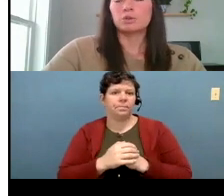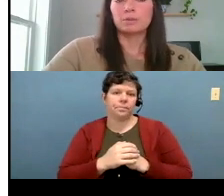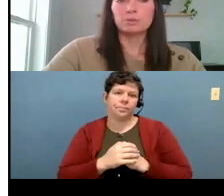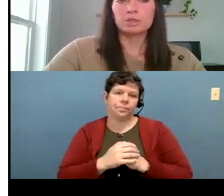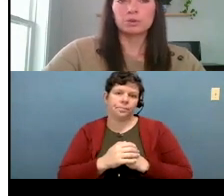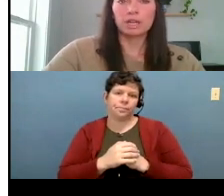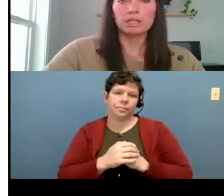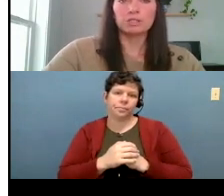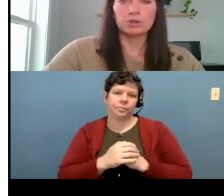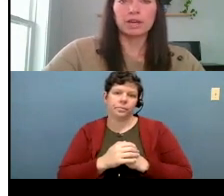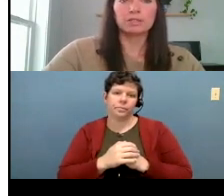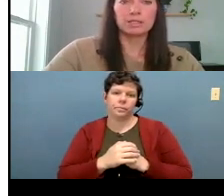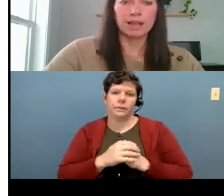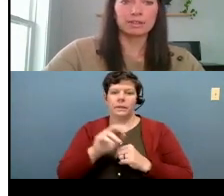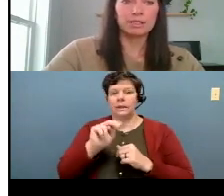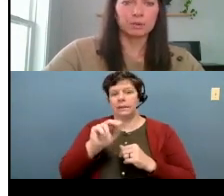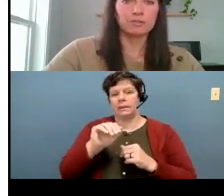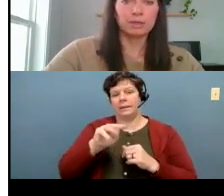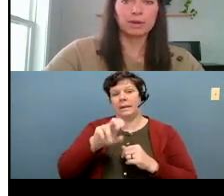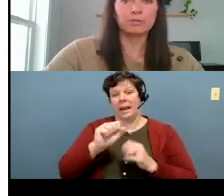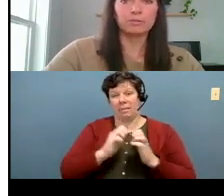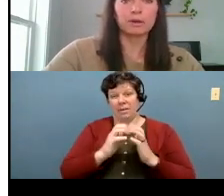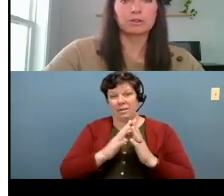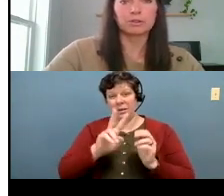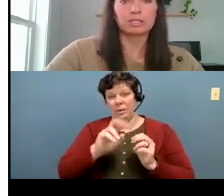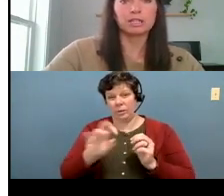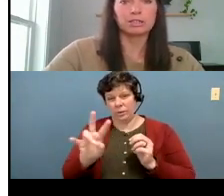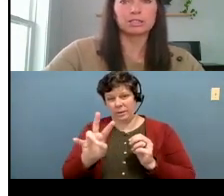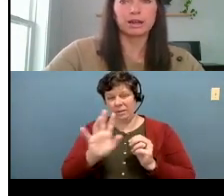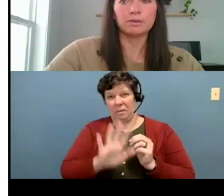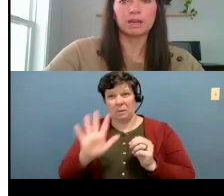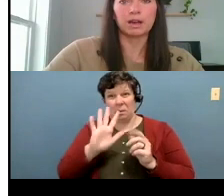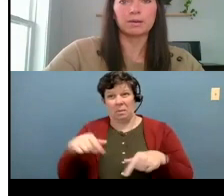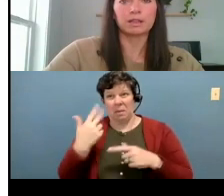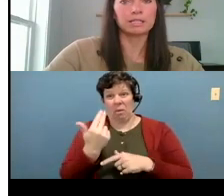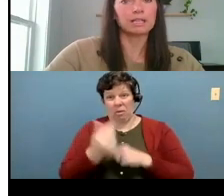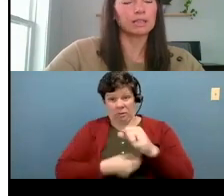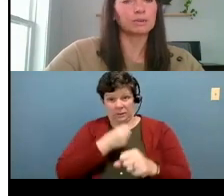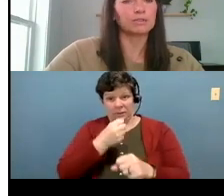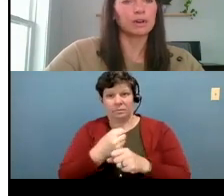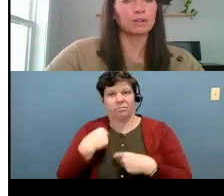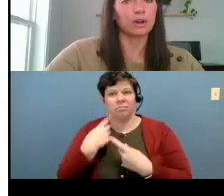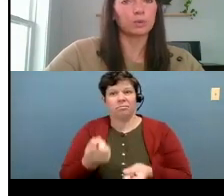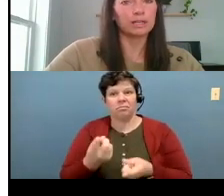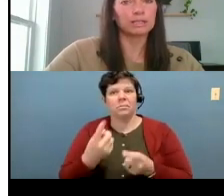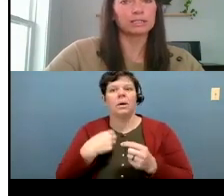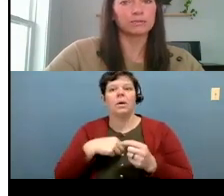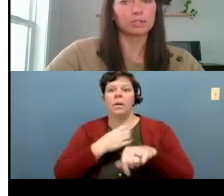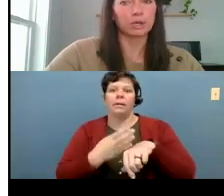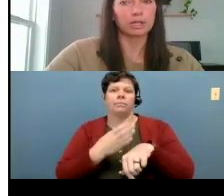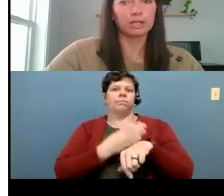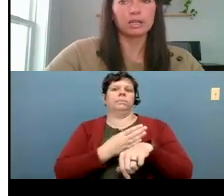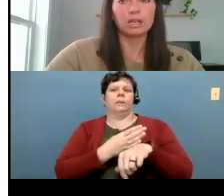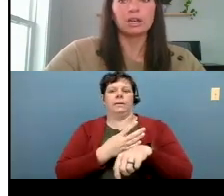So NamUs was created in 2007, so we've been around for about 13 years now, and I like to think that we've come a long way since it